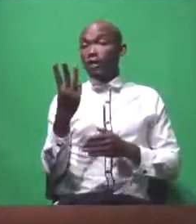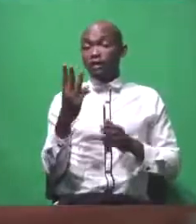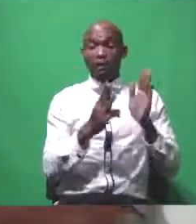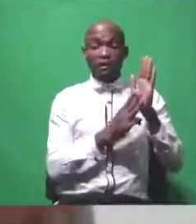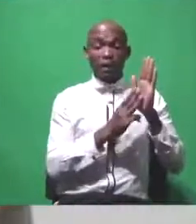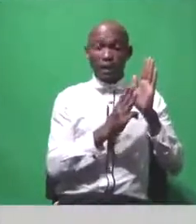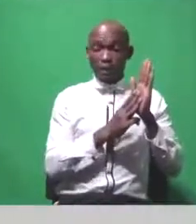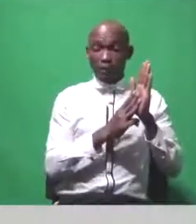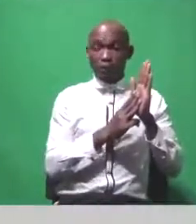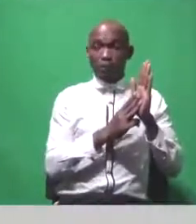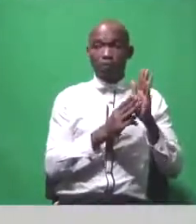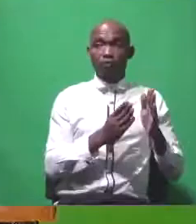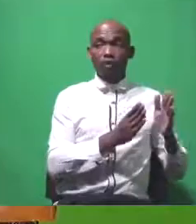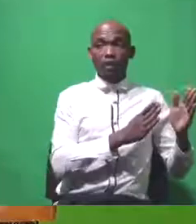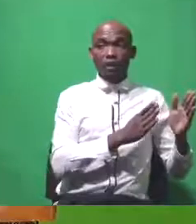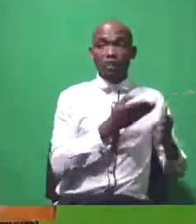Okay.